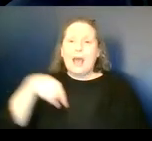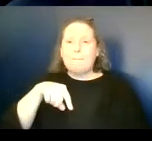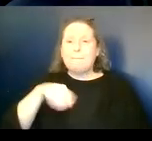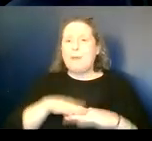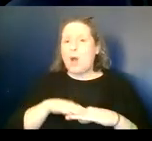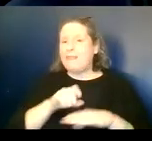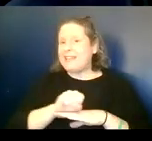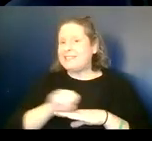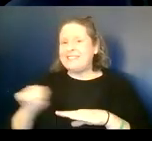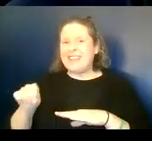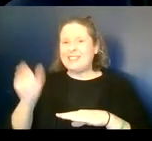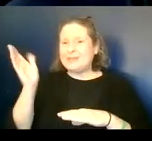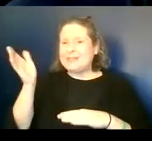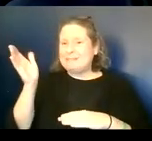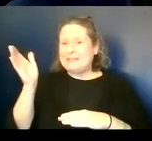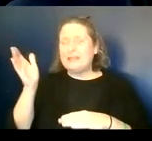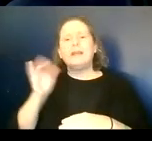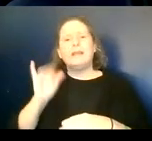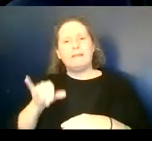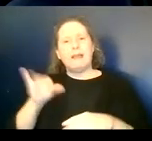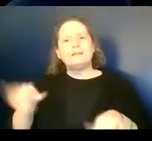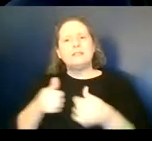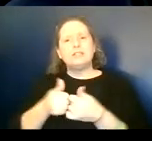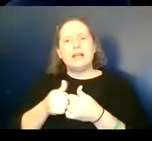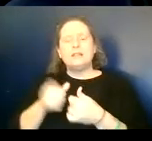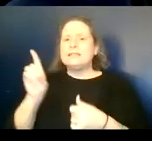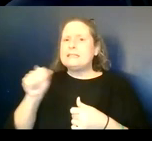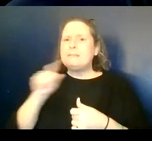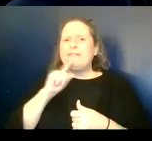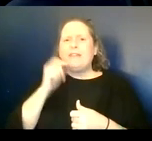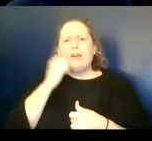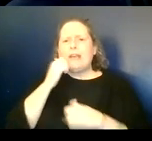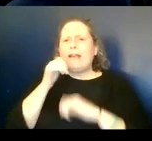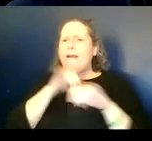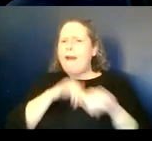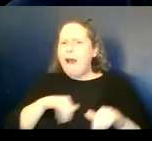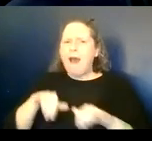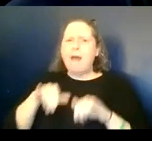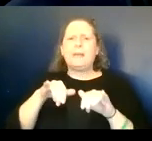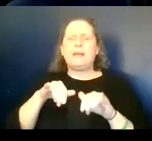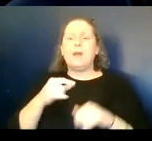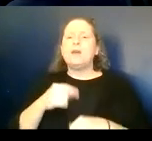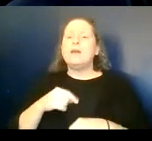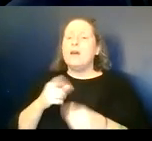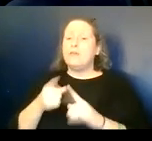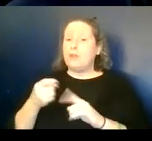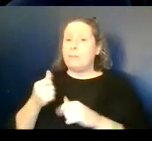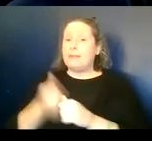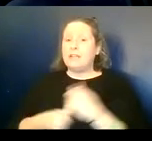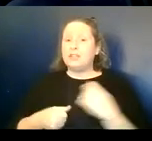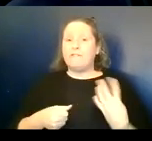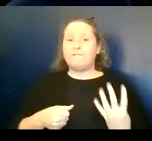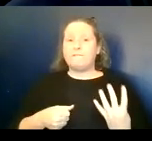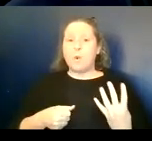that's definitely a challenge too. That disability is very common. 1 in 4 people has a disability. Everyone knows